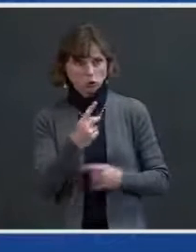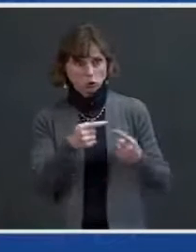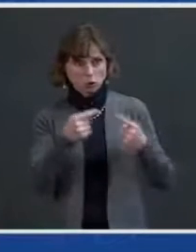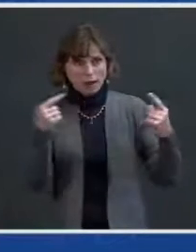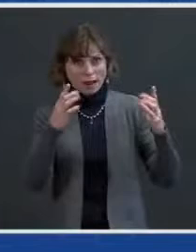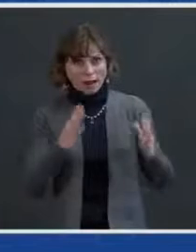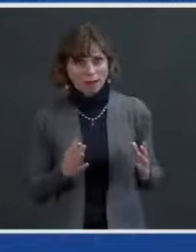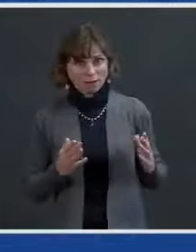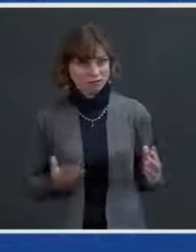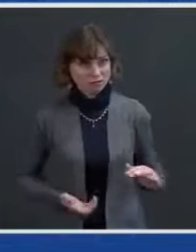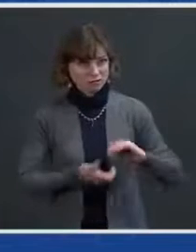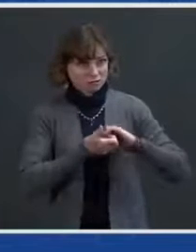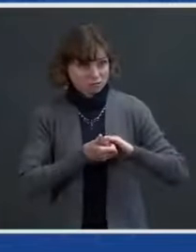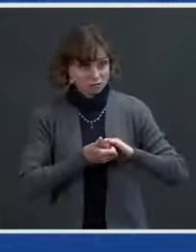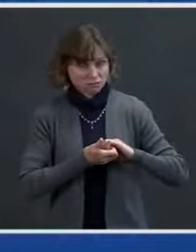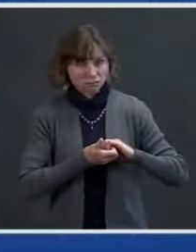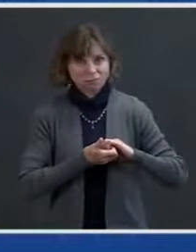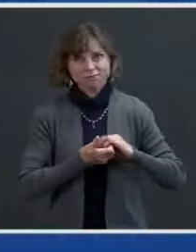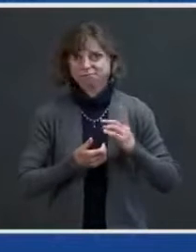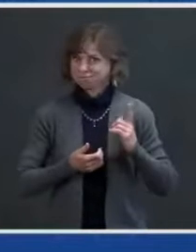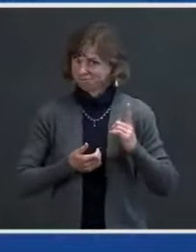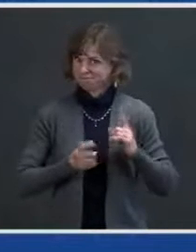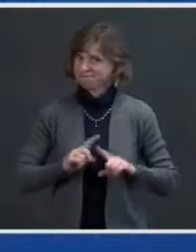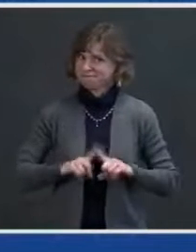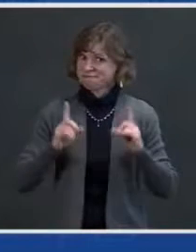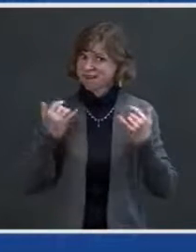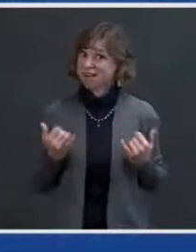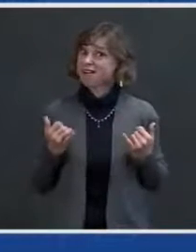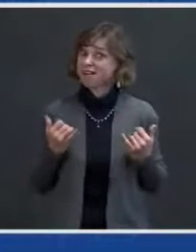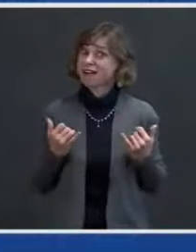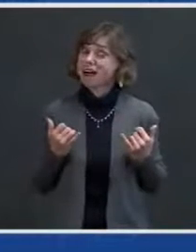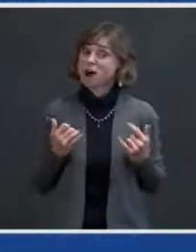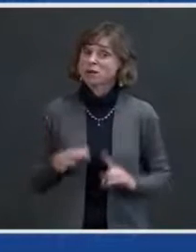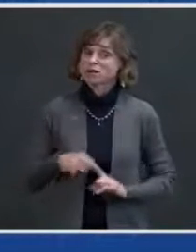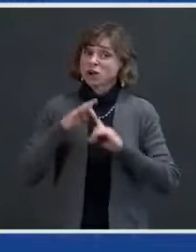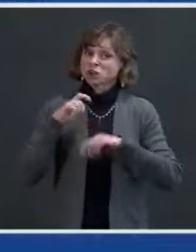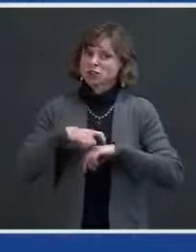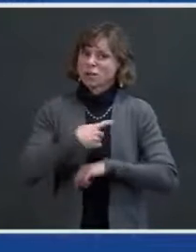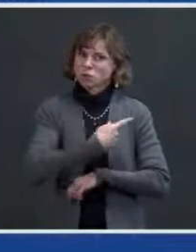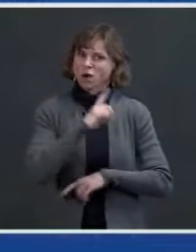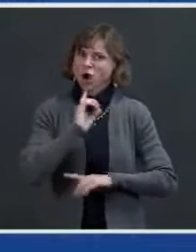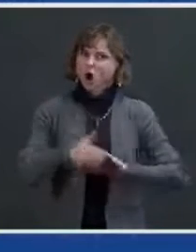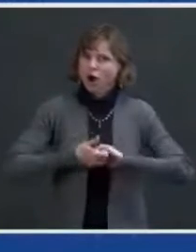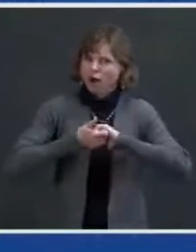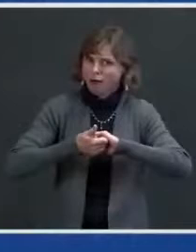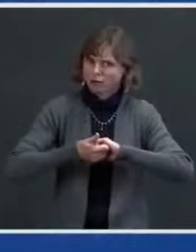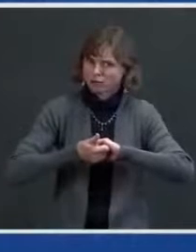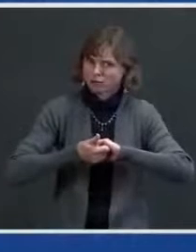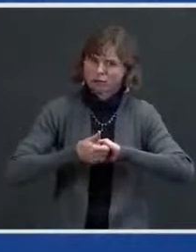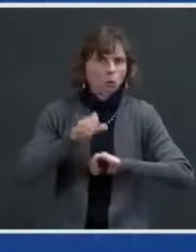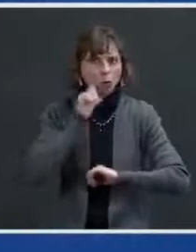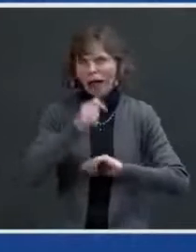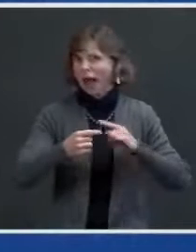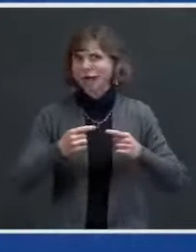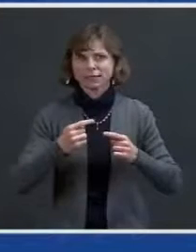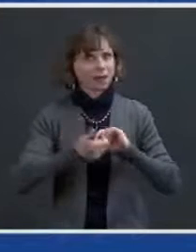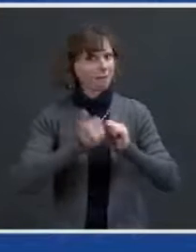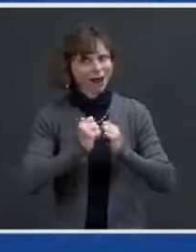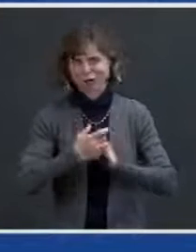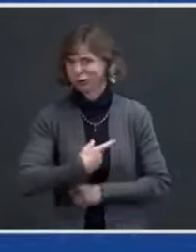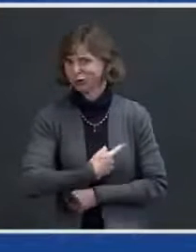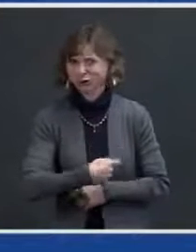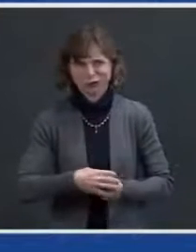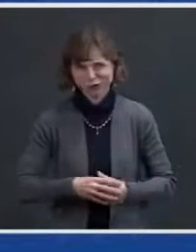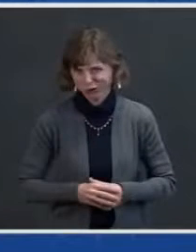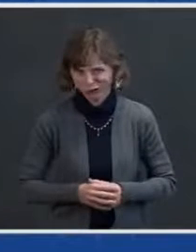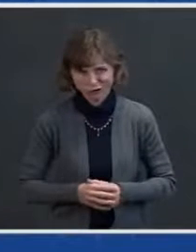But in these extraordinary times, we are colleagues, not competitors. The funding made available